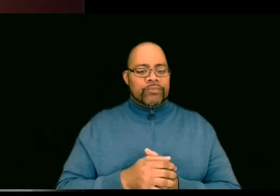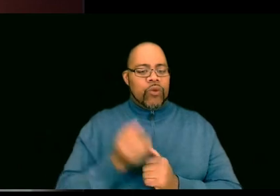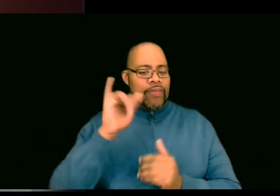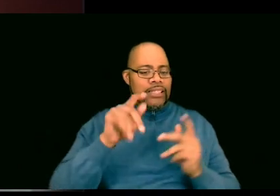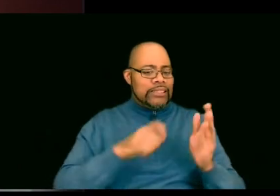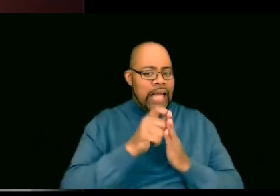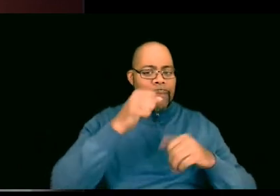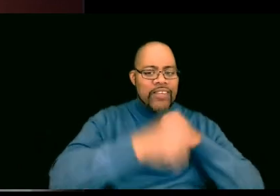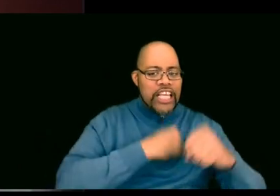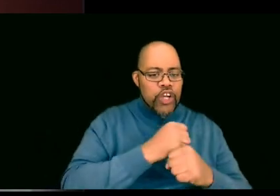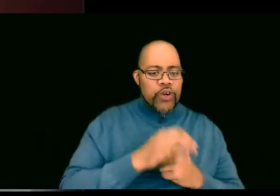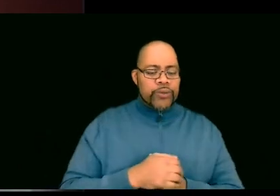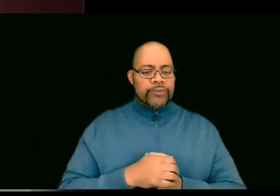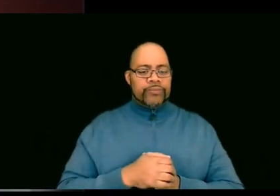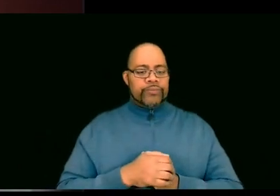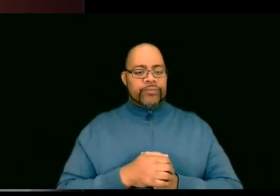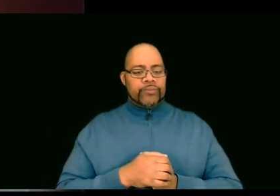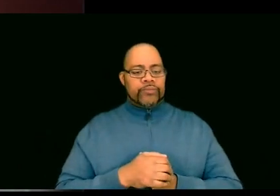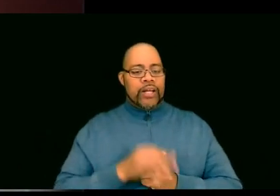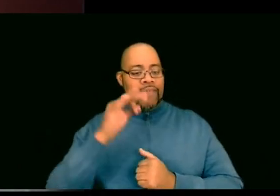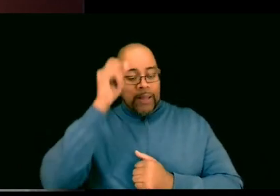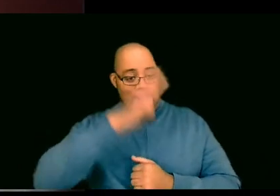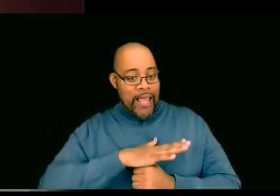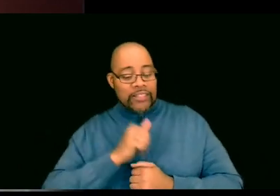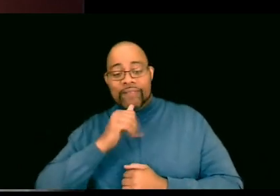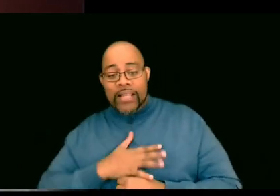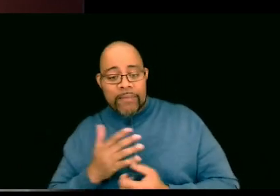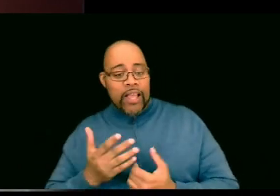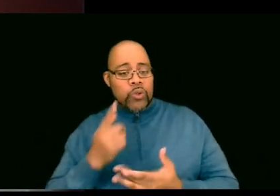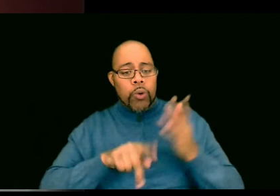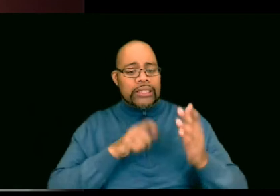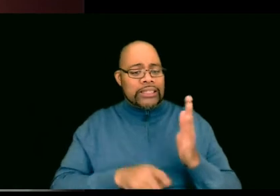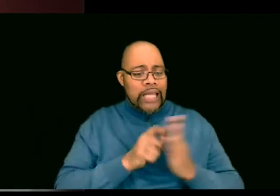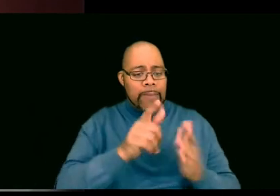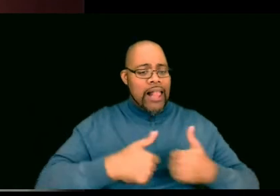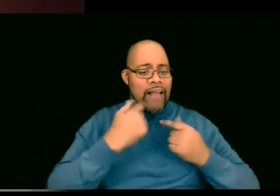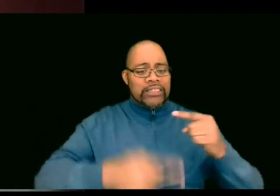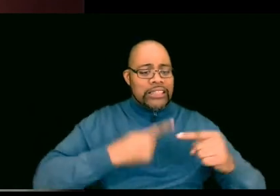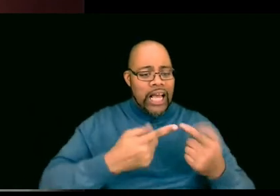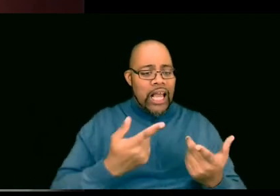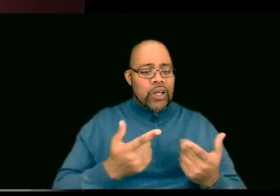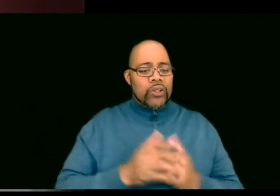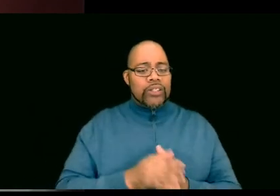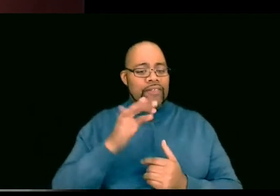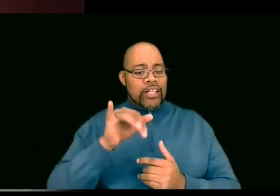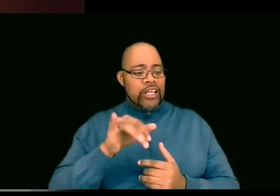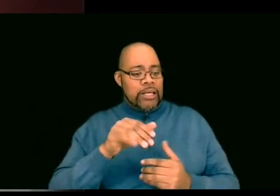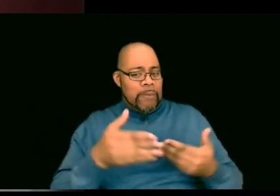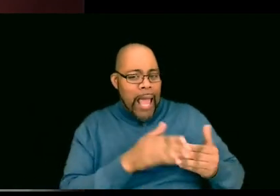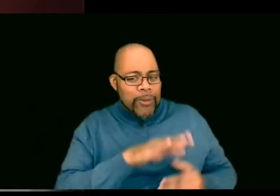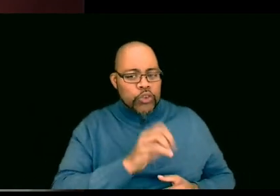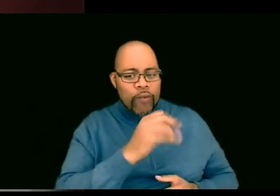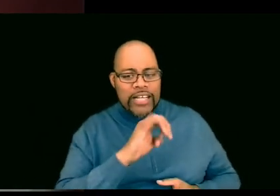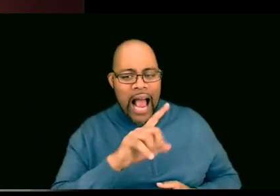gear this time of year, if it's males, females, what time are their life cycle, et cetera, if